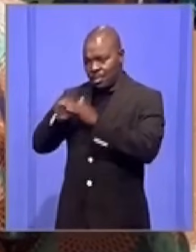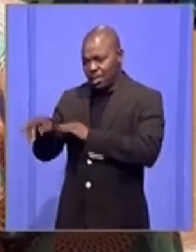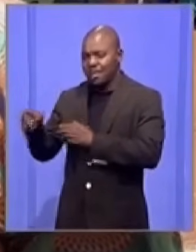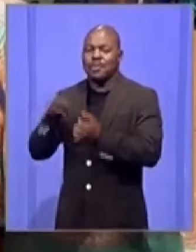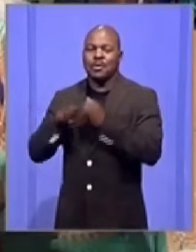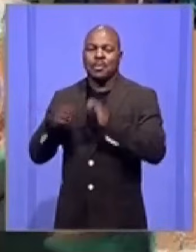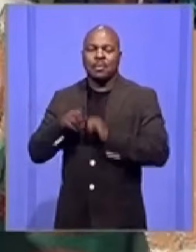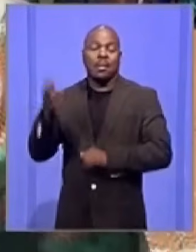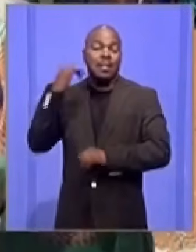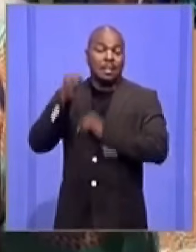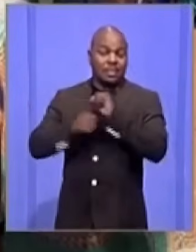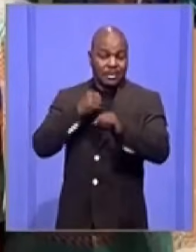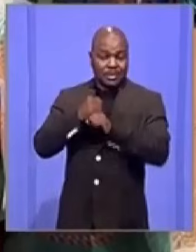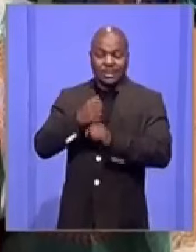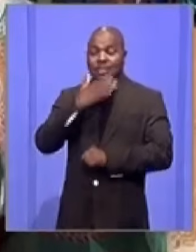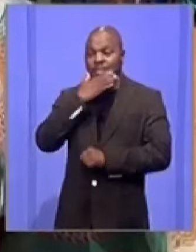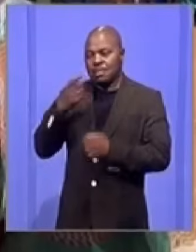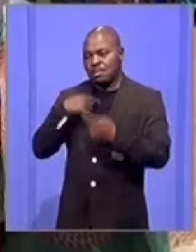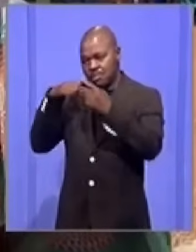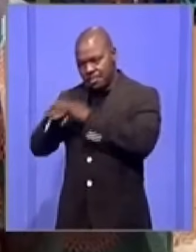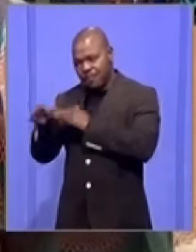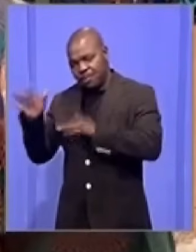ka ditembake tswa bosong